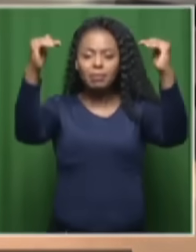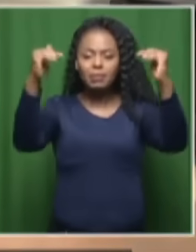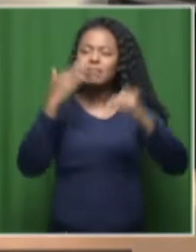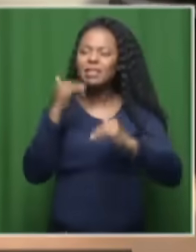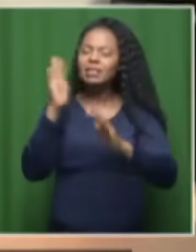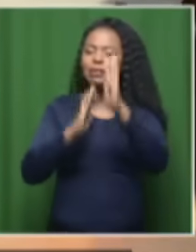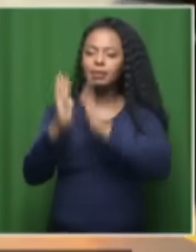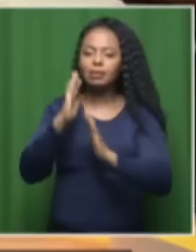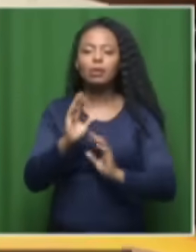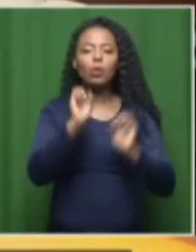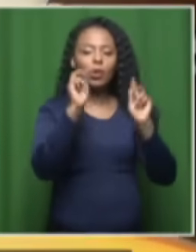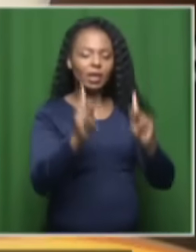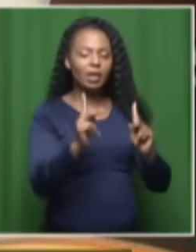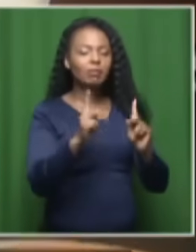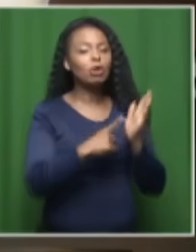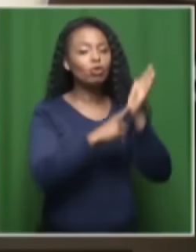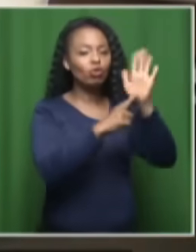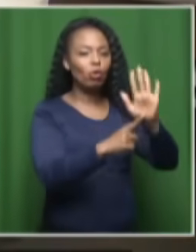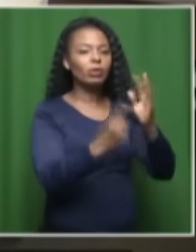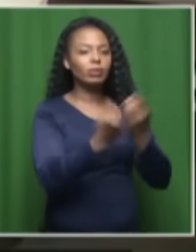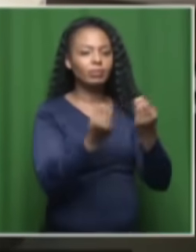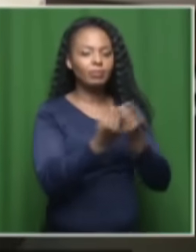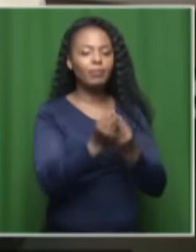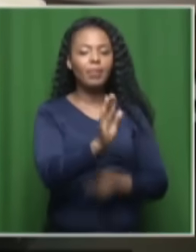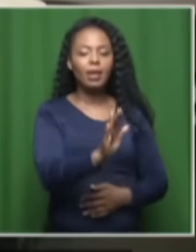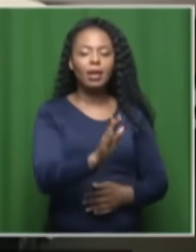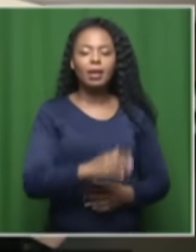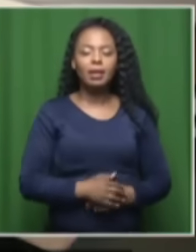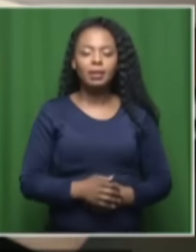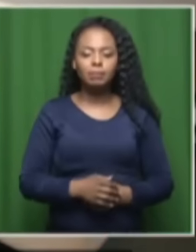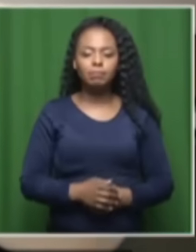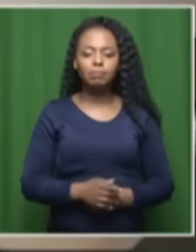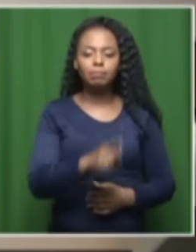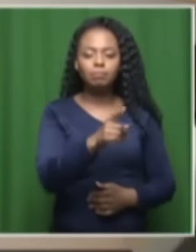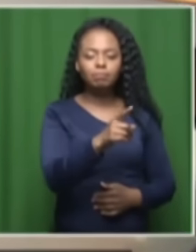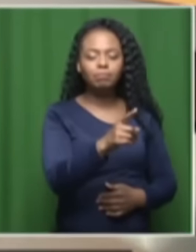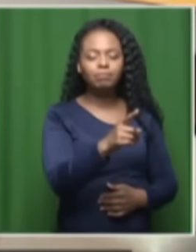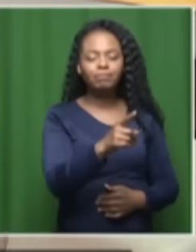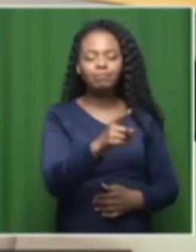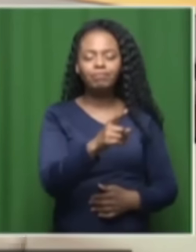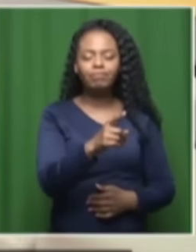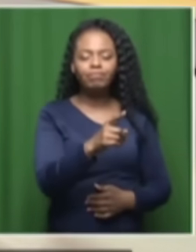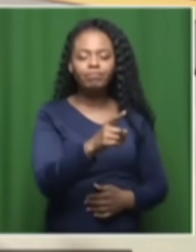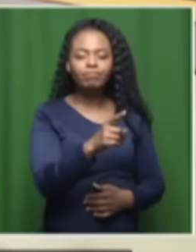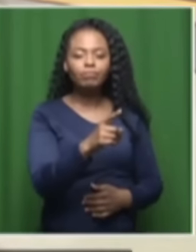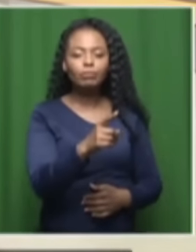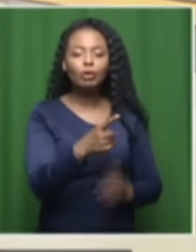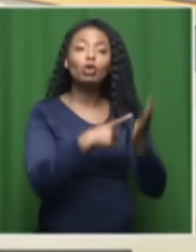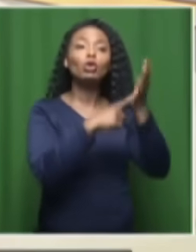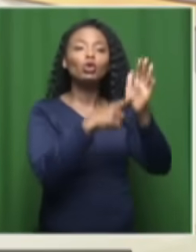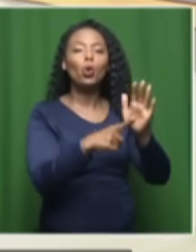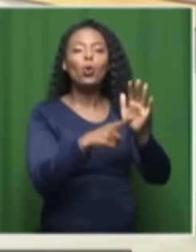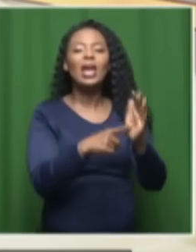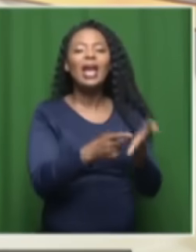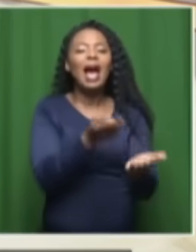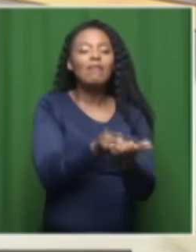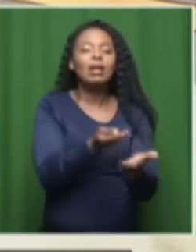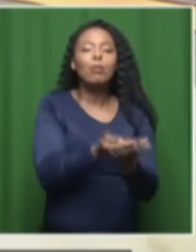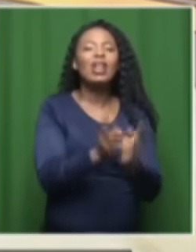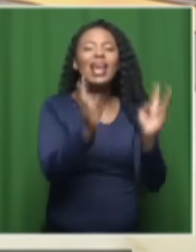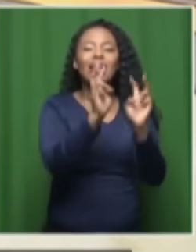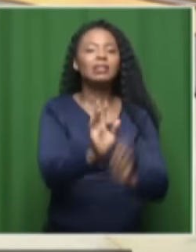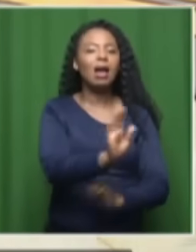have a look here. This is an interesting chart. So it's not showing energy availability factors. This is actually showing